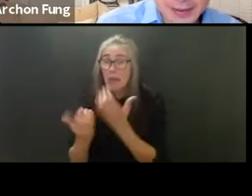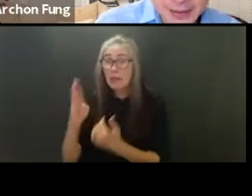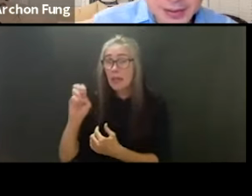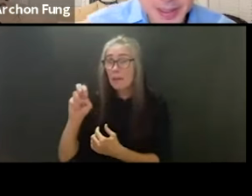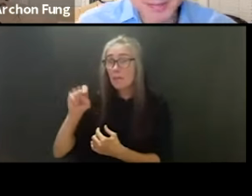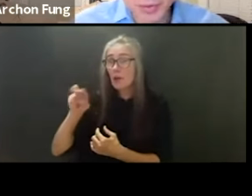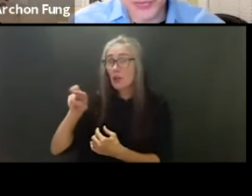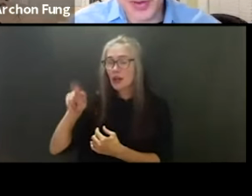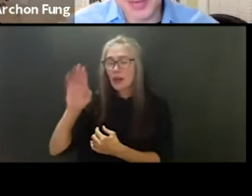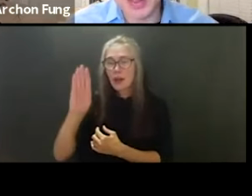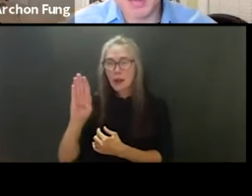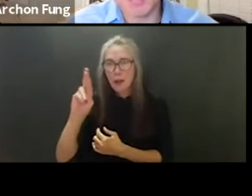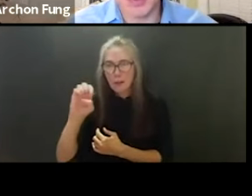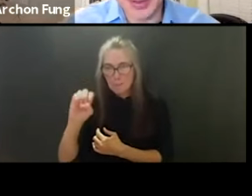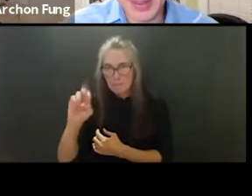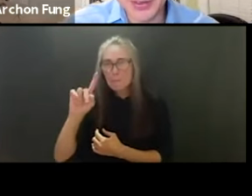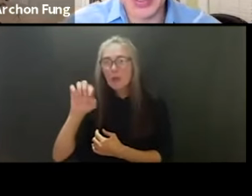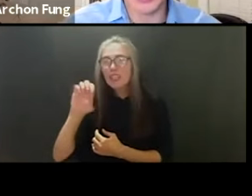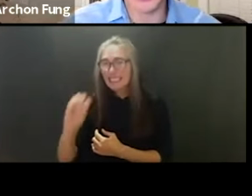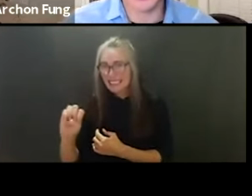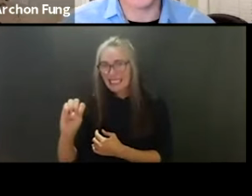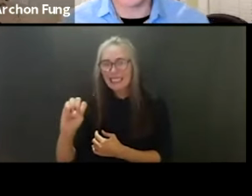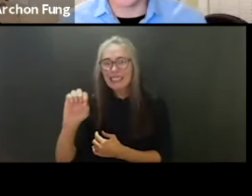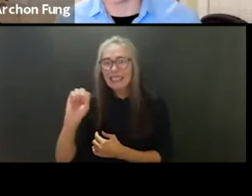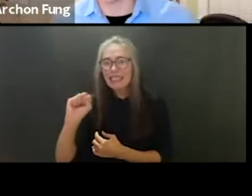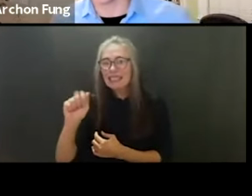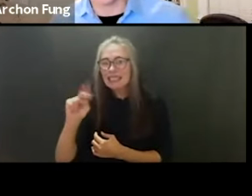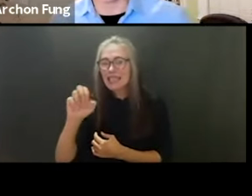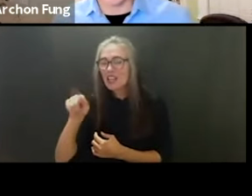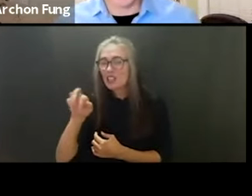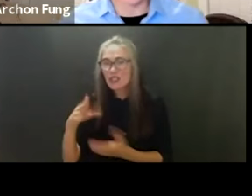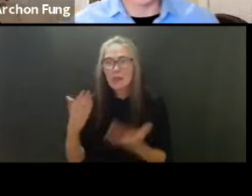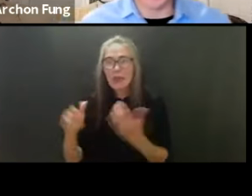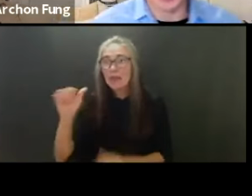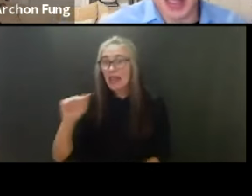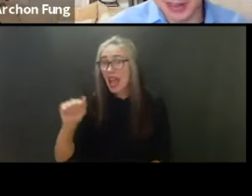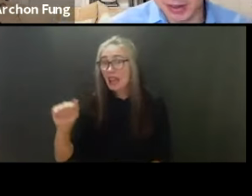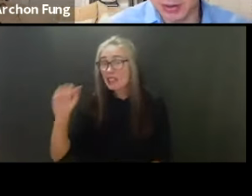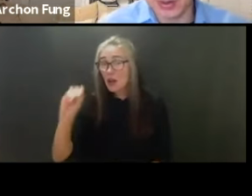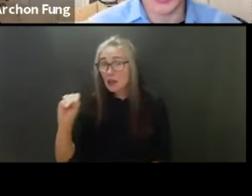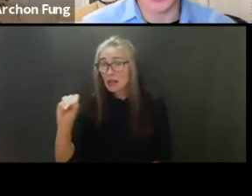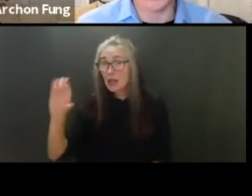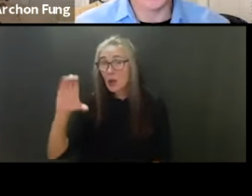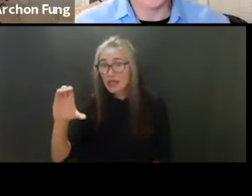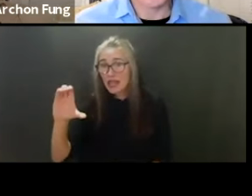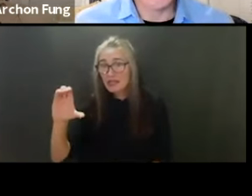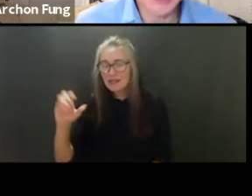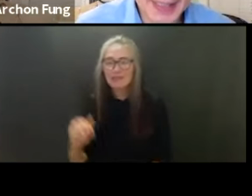be the leaders might move from Bernie Sanders to a Liz Warren or an Alexandra Ocasio Cortez.